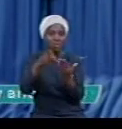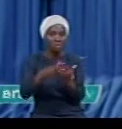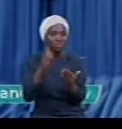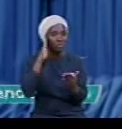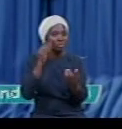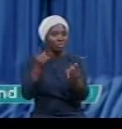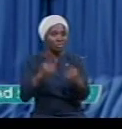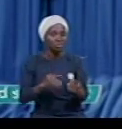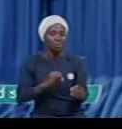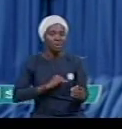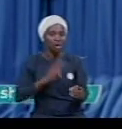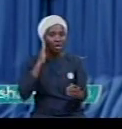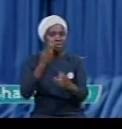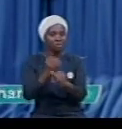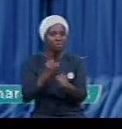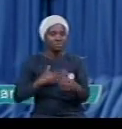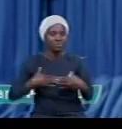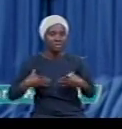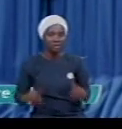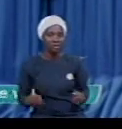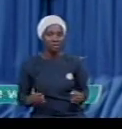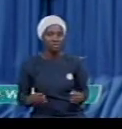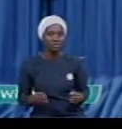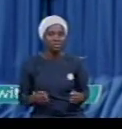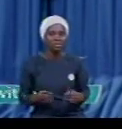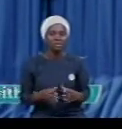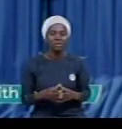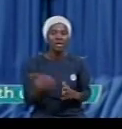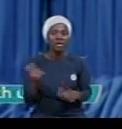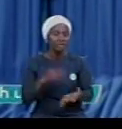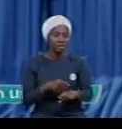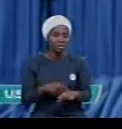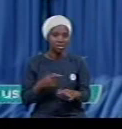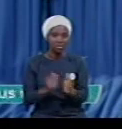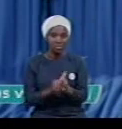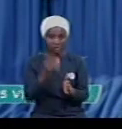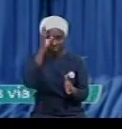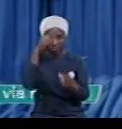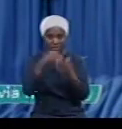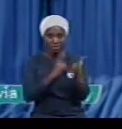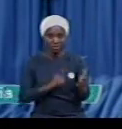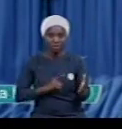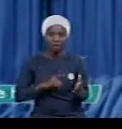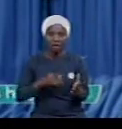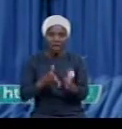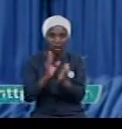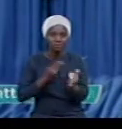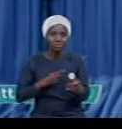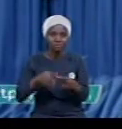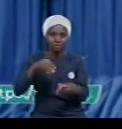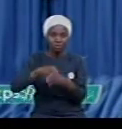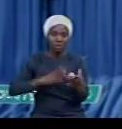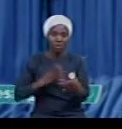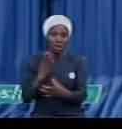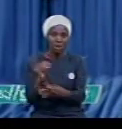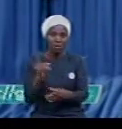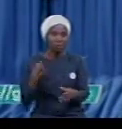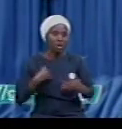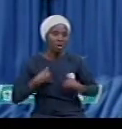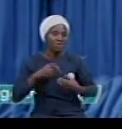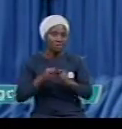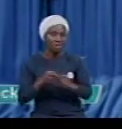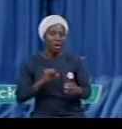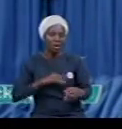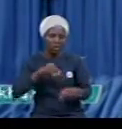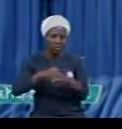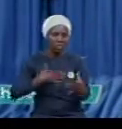able to get my healing. So anytime Baba said we should lay our hands where we have the challenges, I do lay my hand there, but nothing happened. Nothing seems